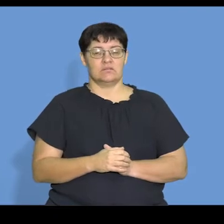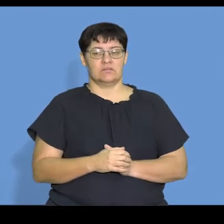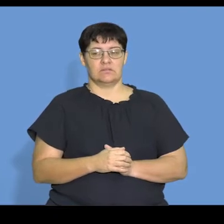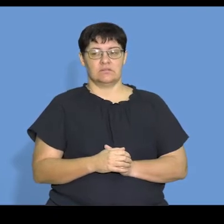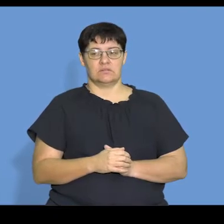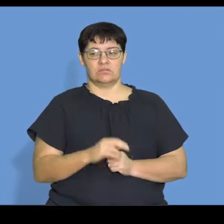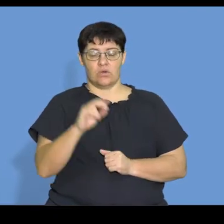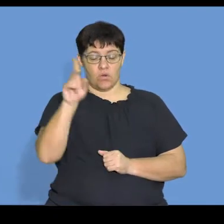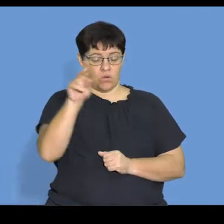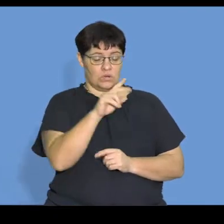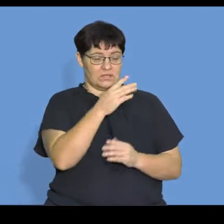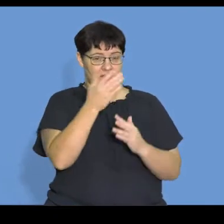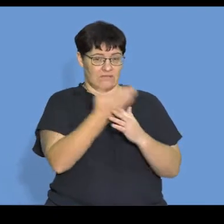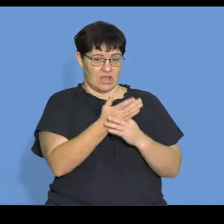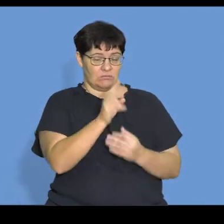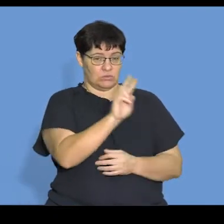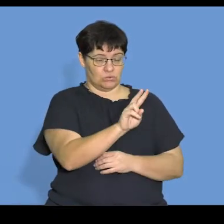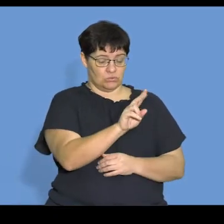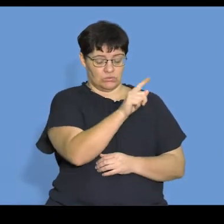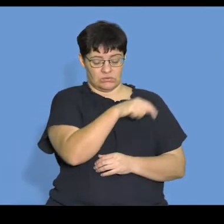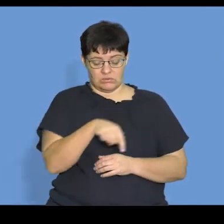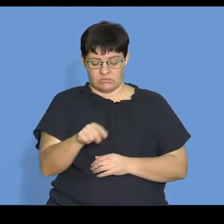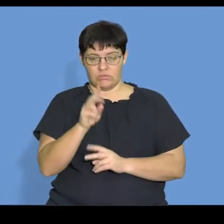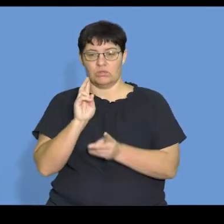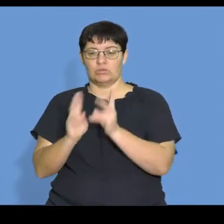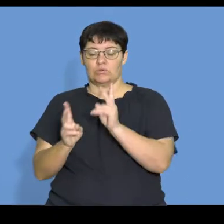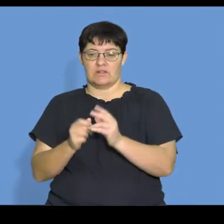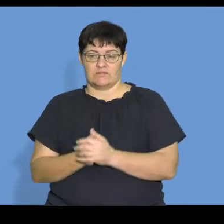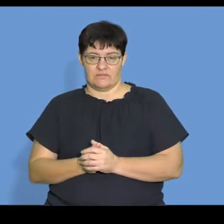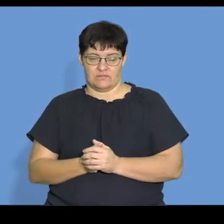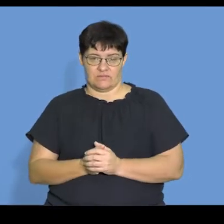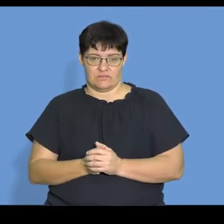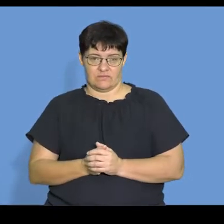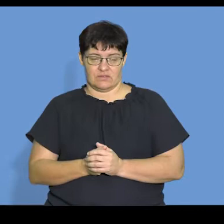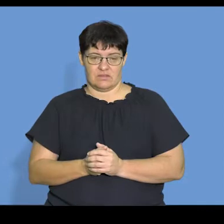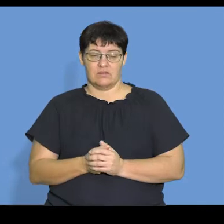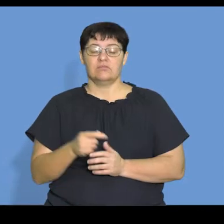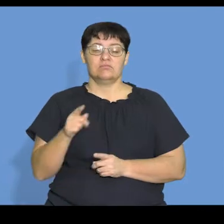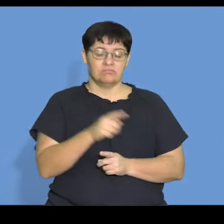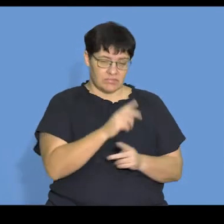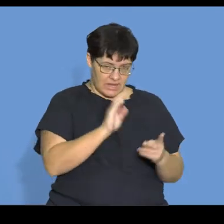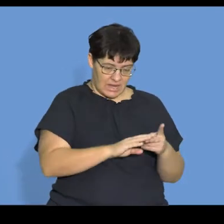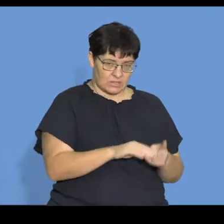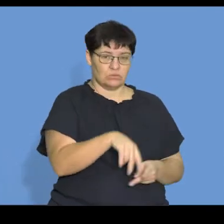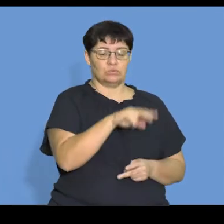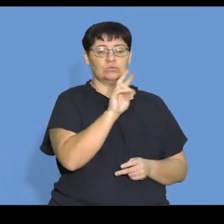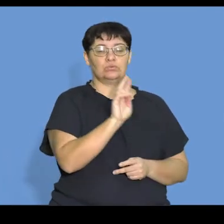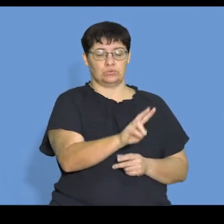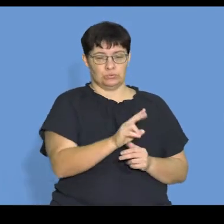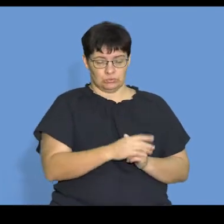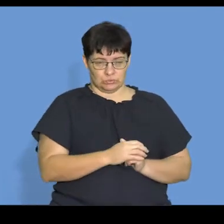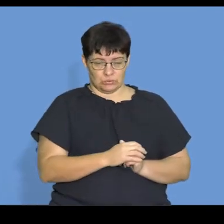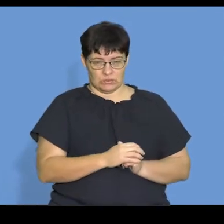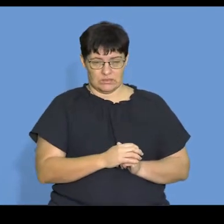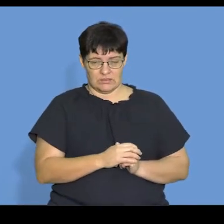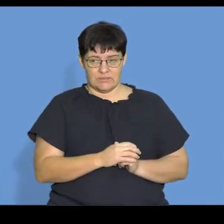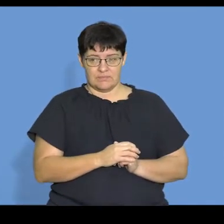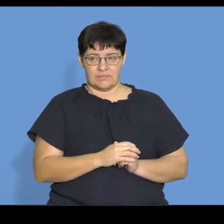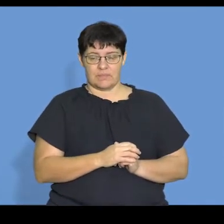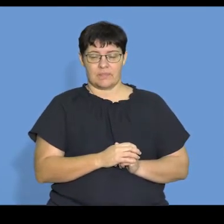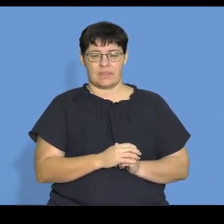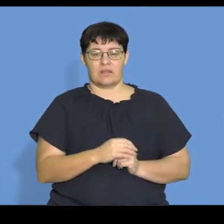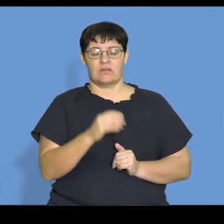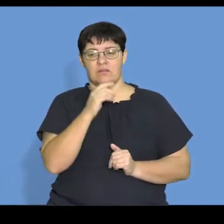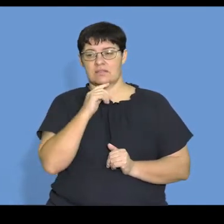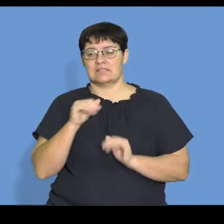by 2, 2 goes 12 times there. I continue again and divide by 2 because it's the lowest, and